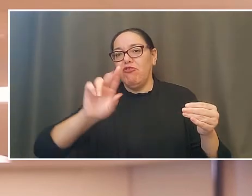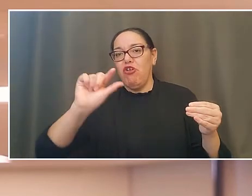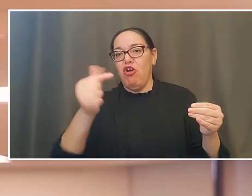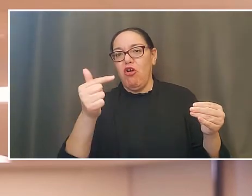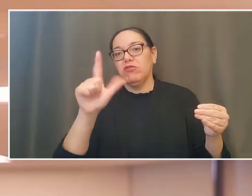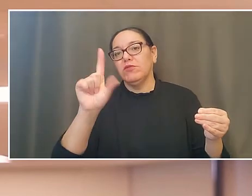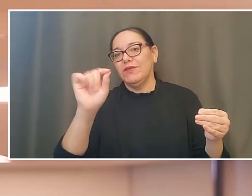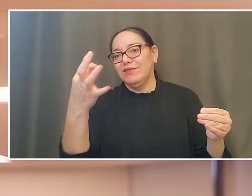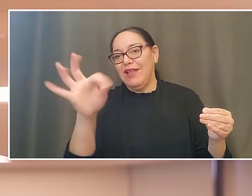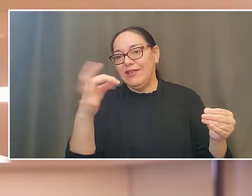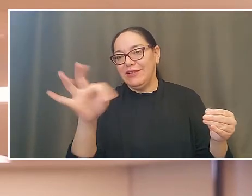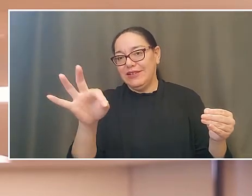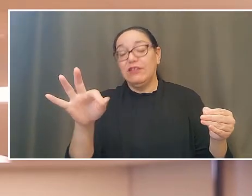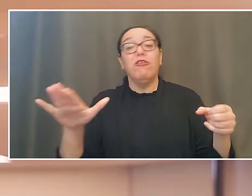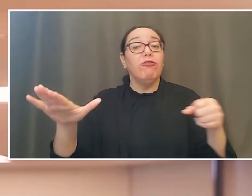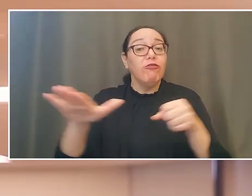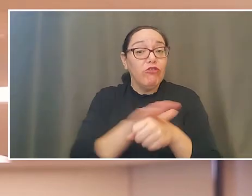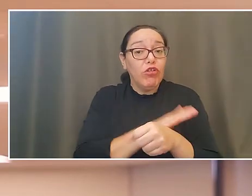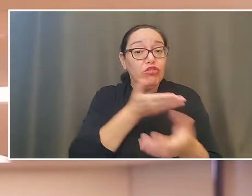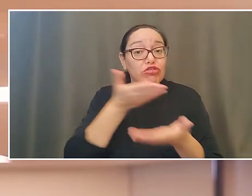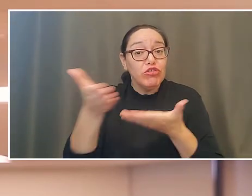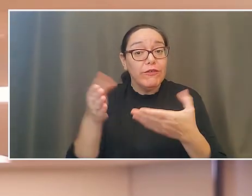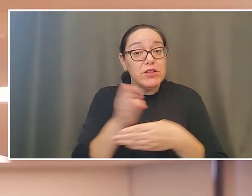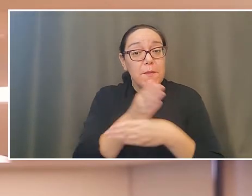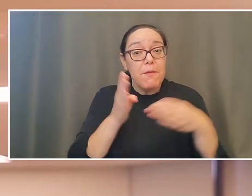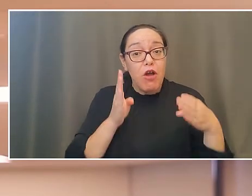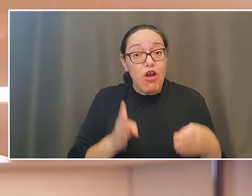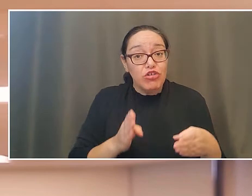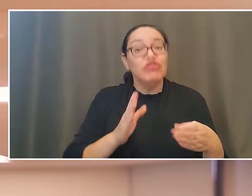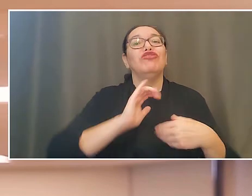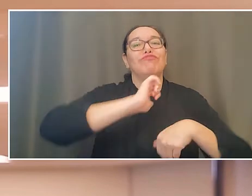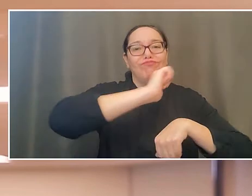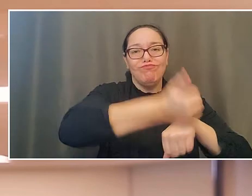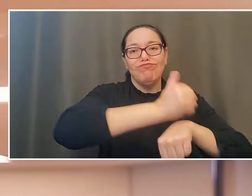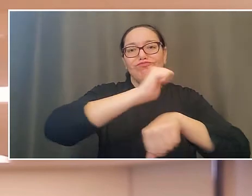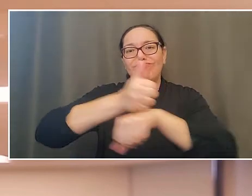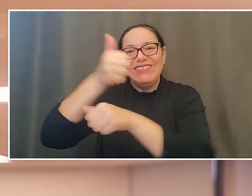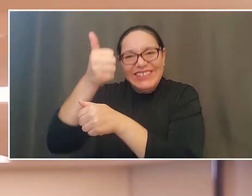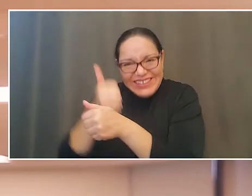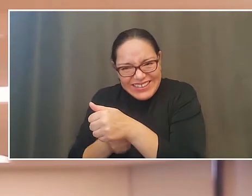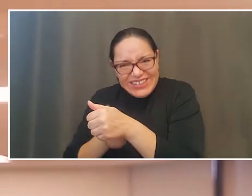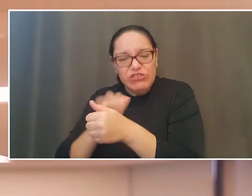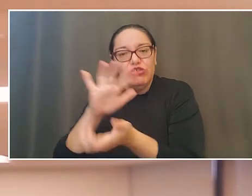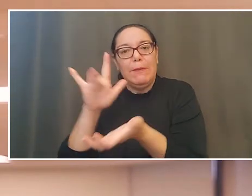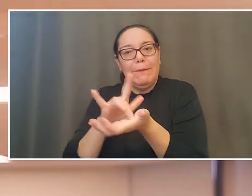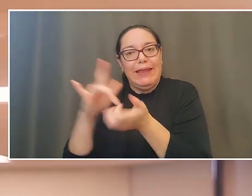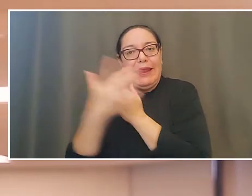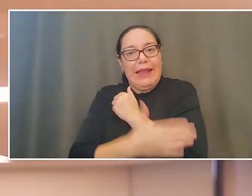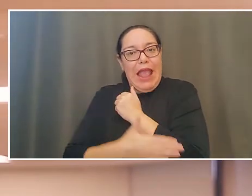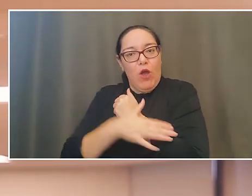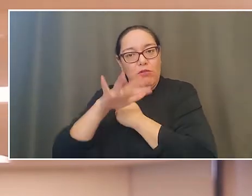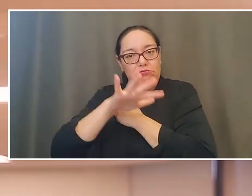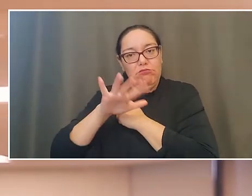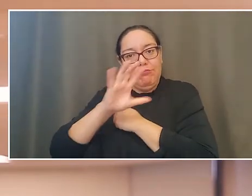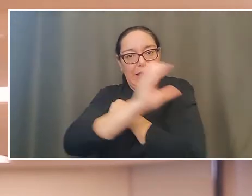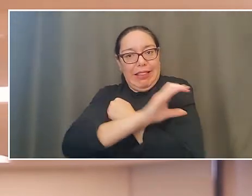full service-ship partnership tracks were established in each of the Mid-County clinics, thus reducing barriers for consumers who did not